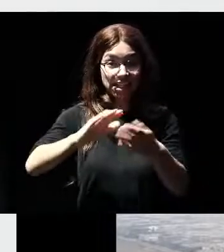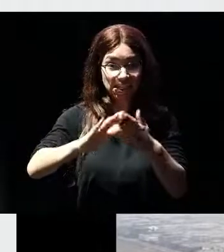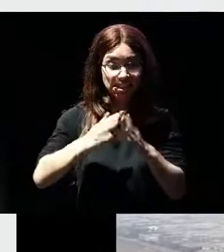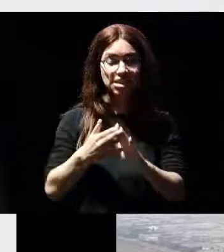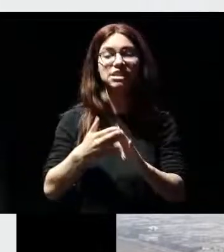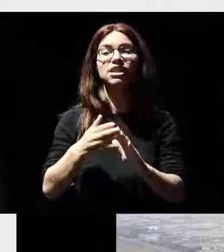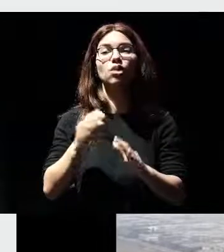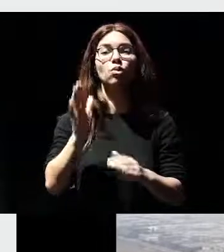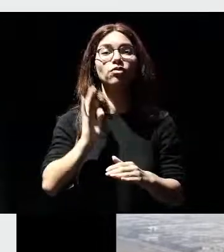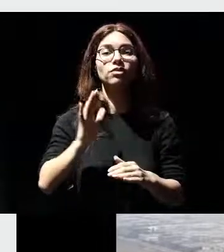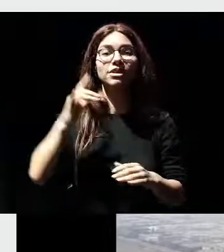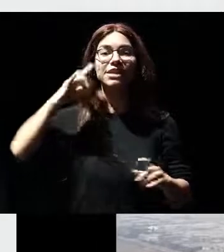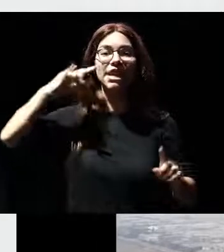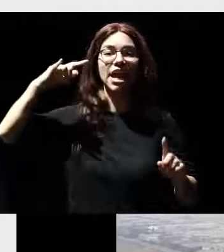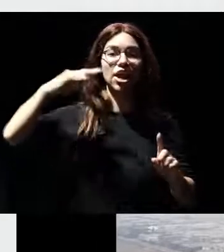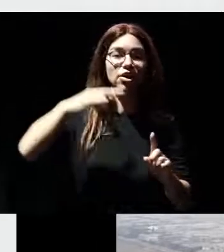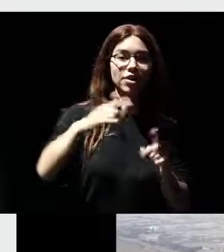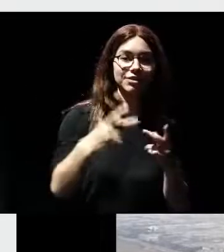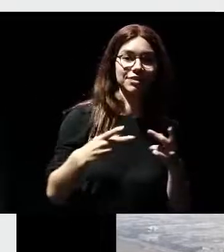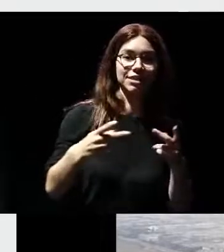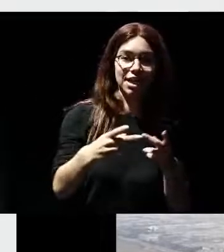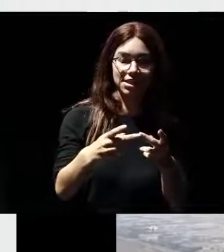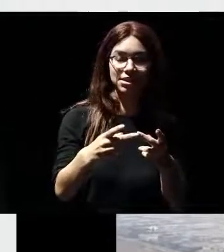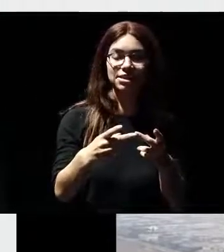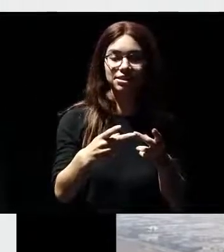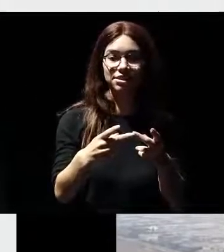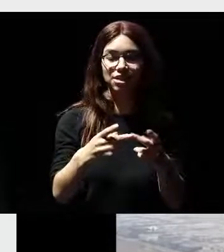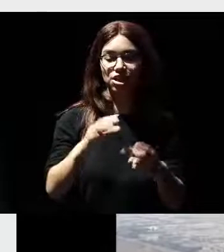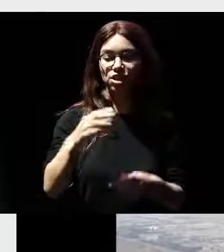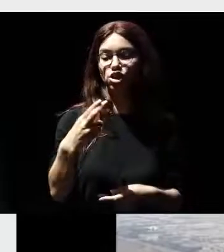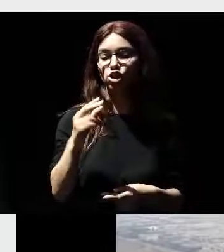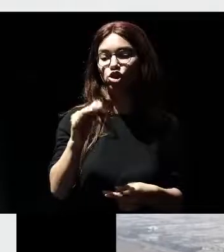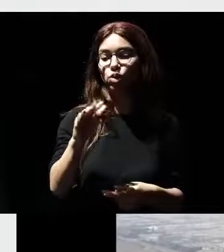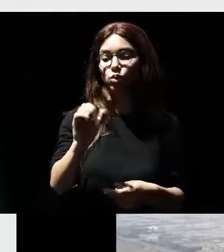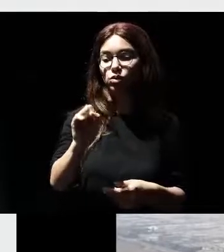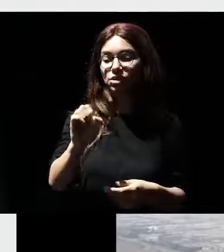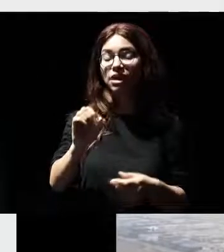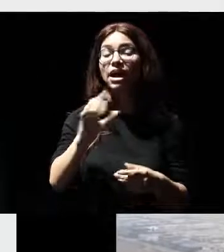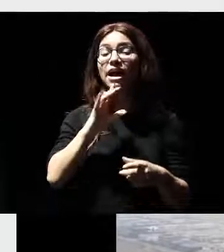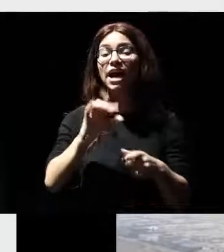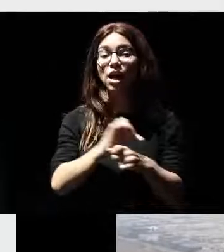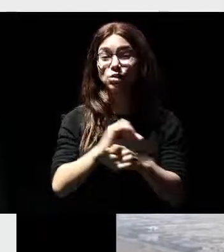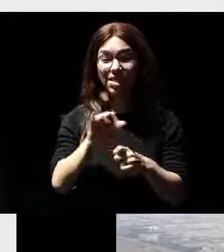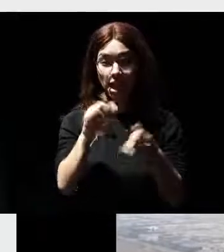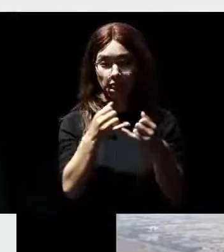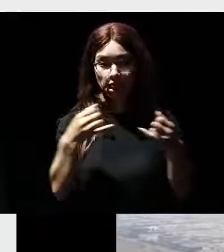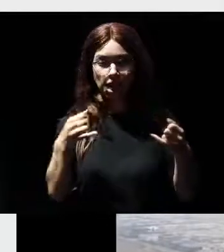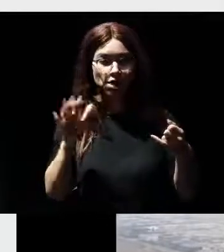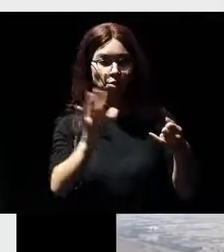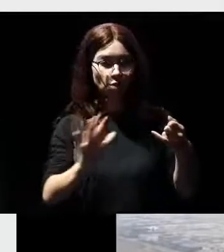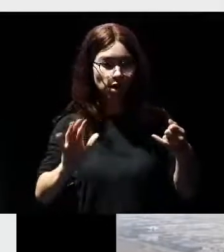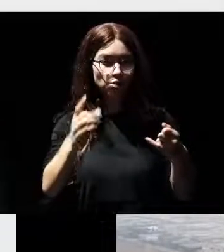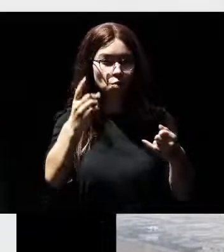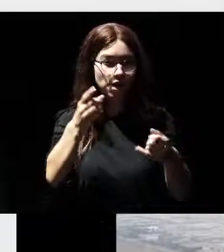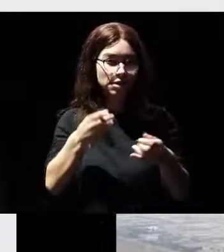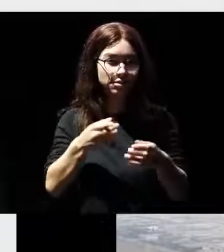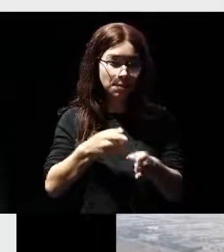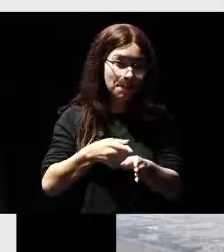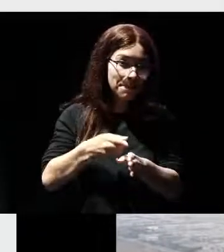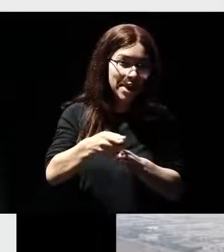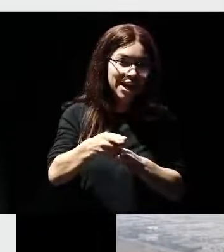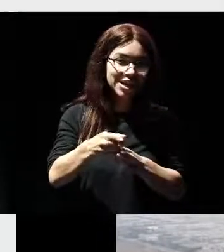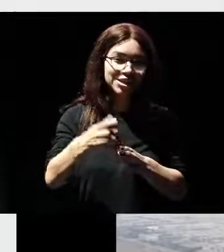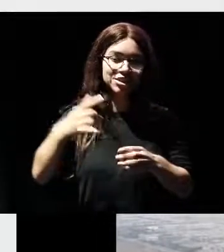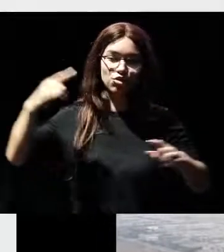Hughes aircraft site. In fact, this line approximates one of the main runways